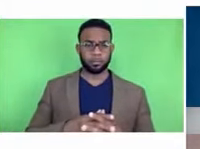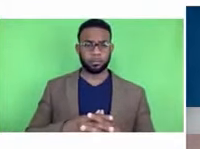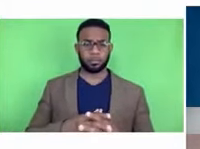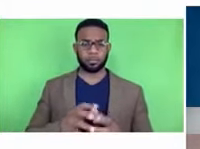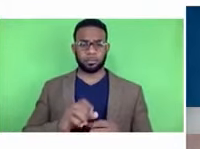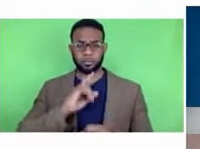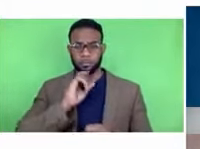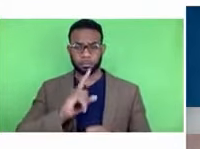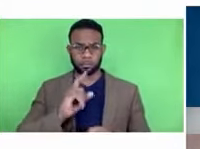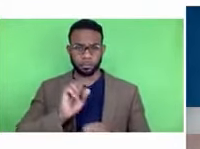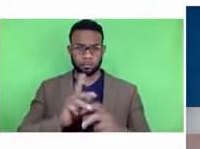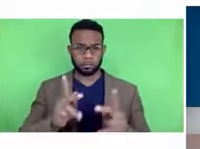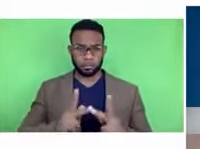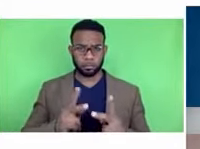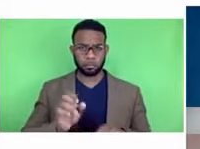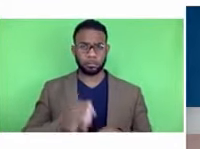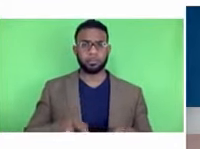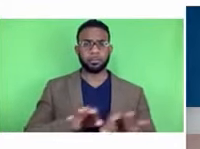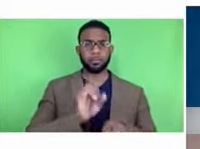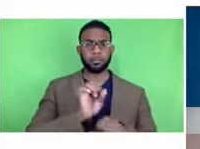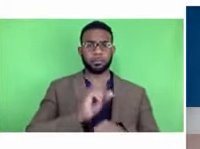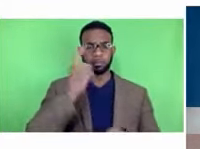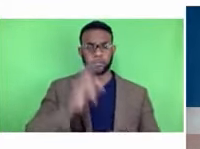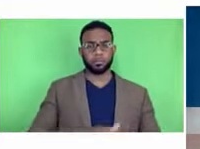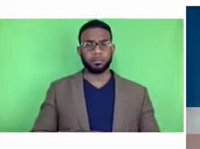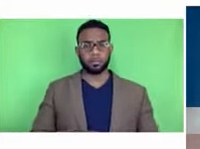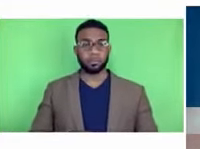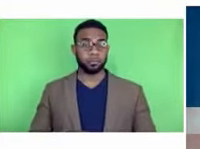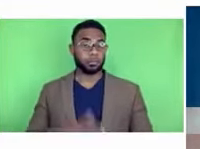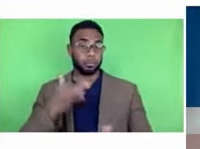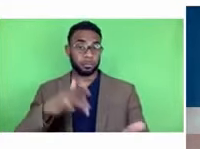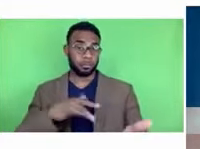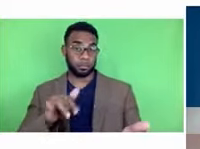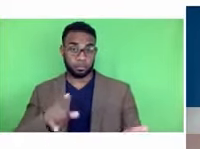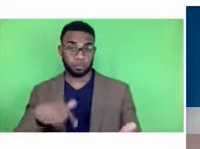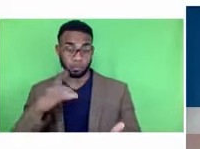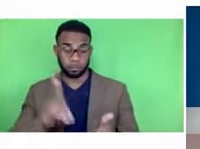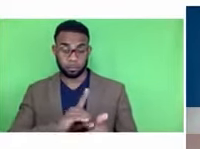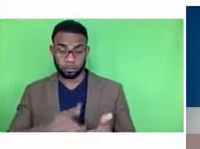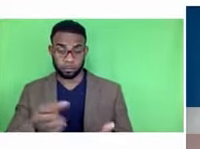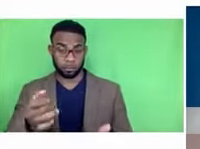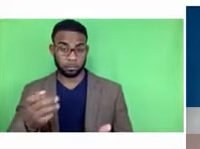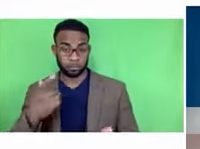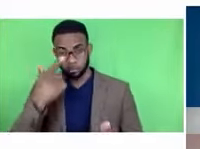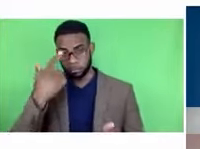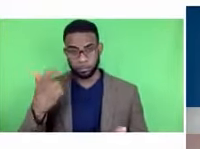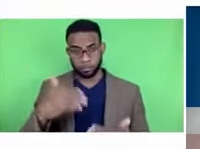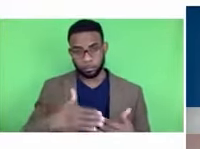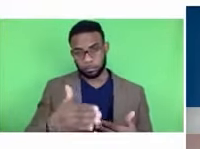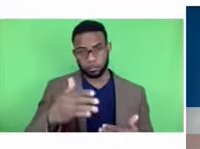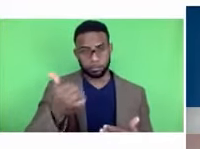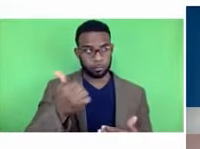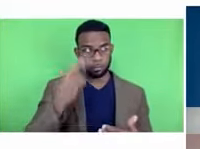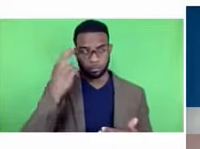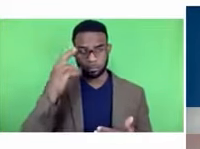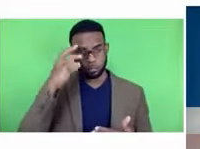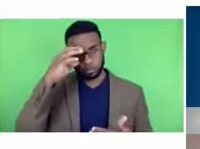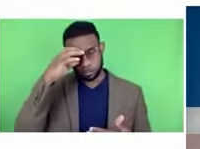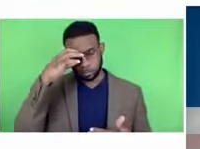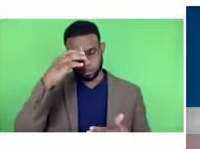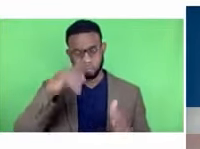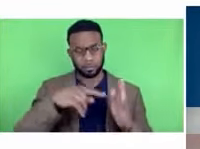the workplace is worth working for. Mm-hmm. If you feel like you've been discriminated or held back before because of any reason, it shows